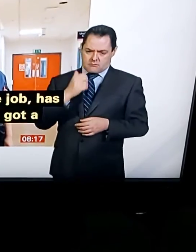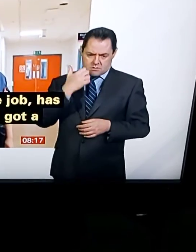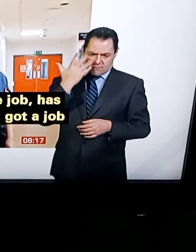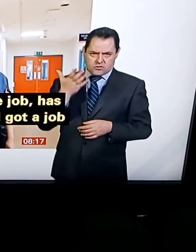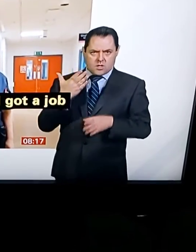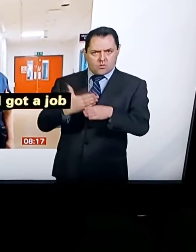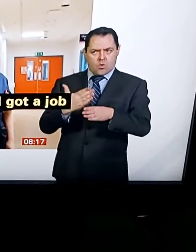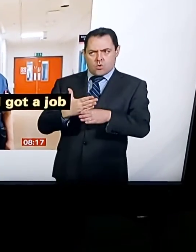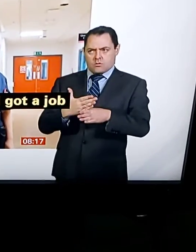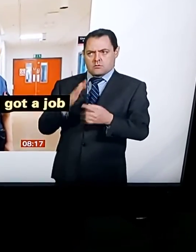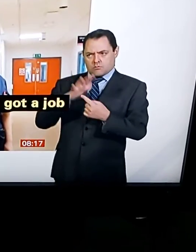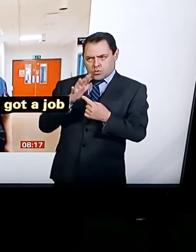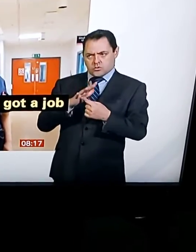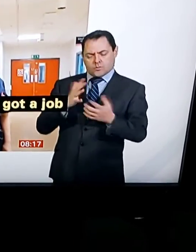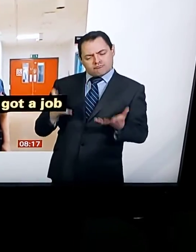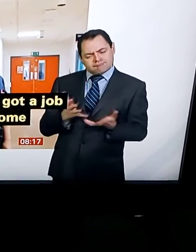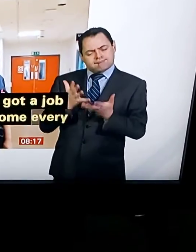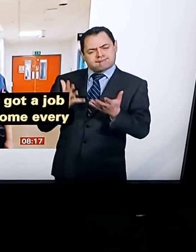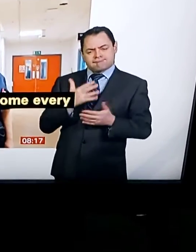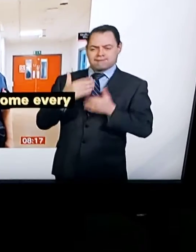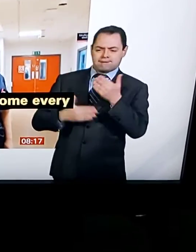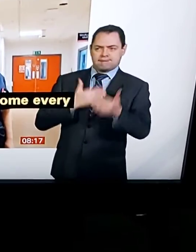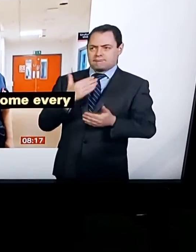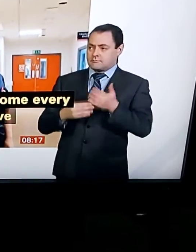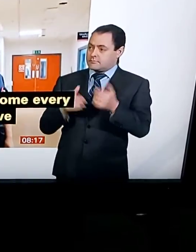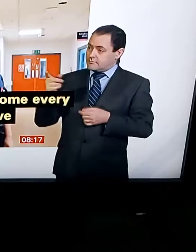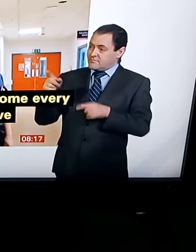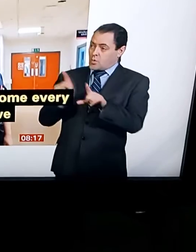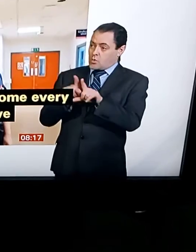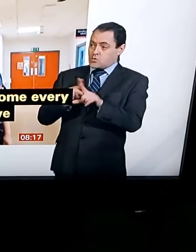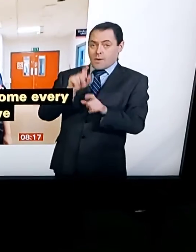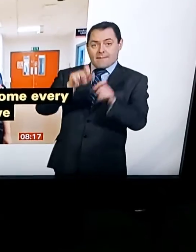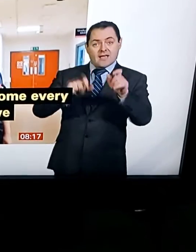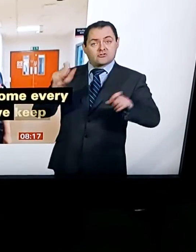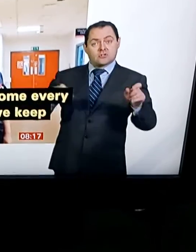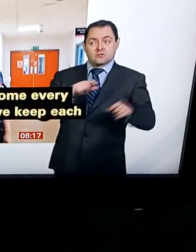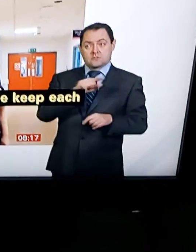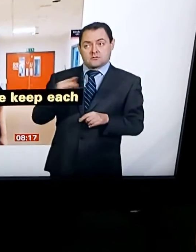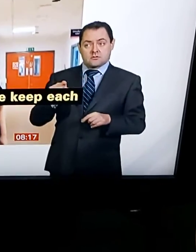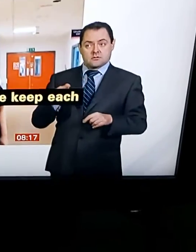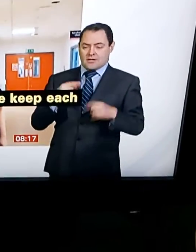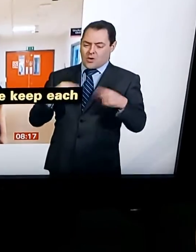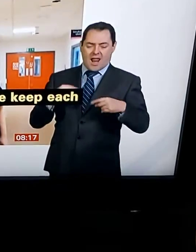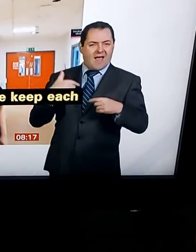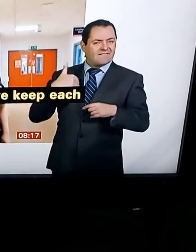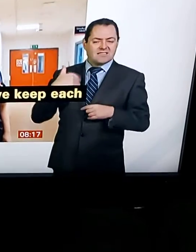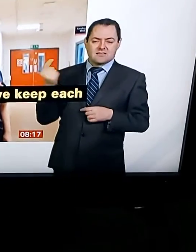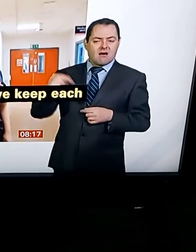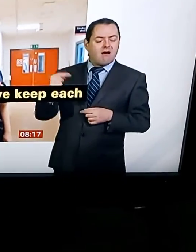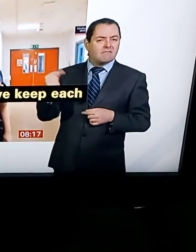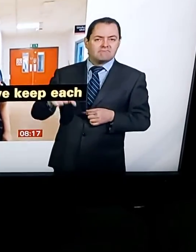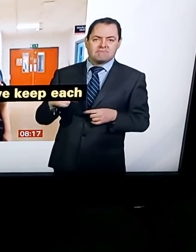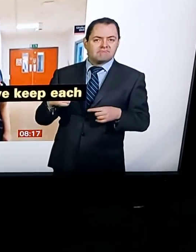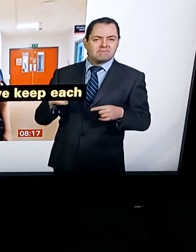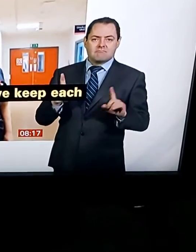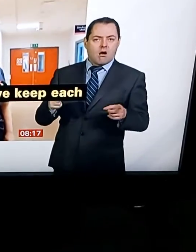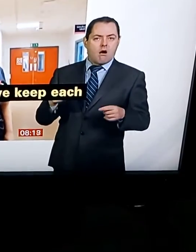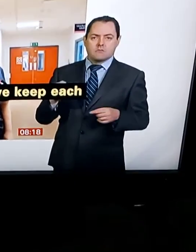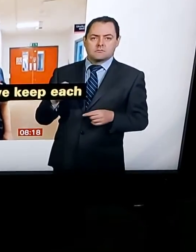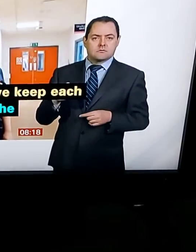just really important that we keep each other's spirits lifted. And also the patients as well, because obviously we're not allowing visitors in for obvious reasons to protect